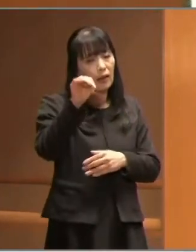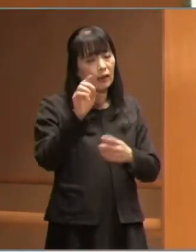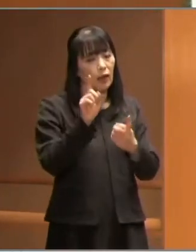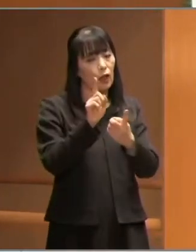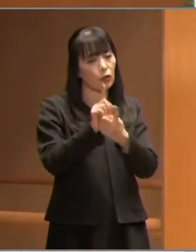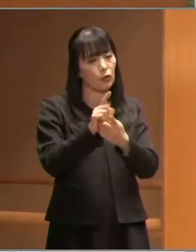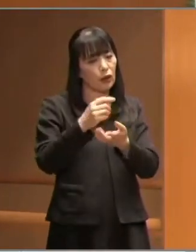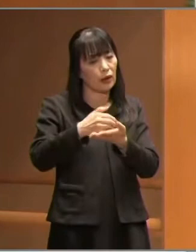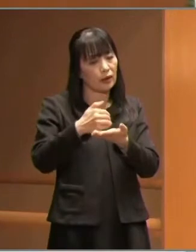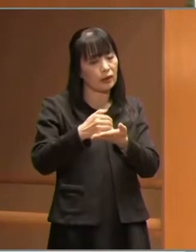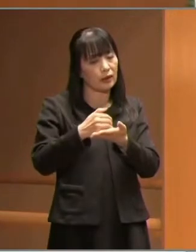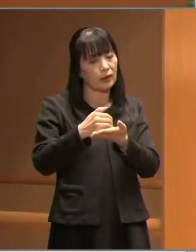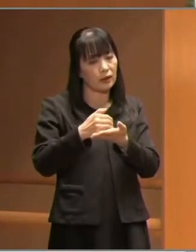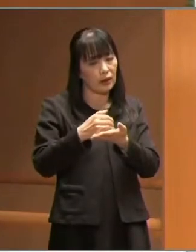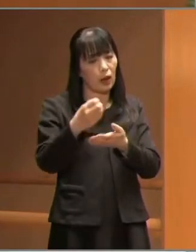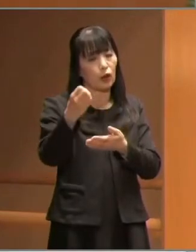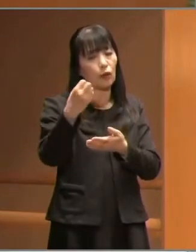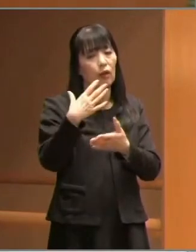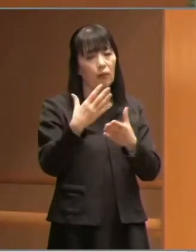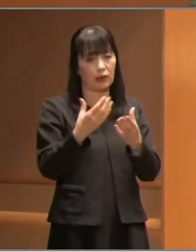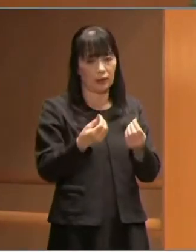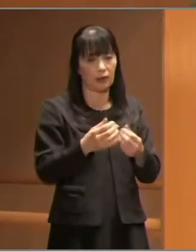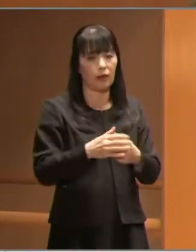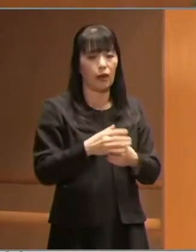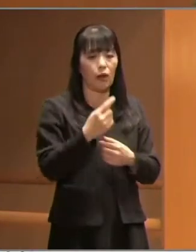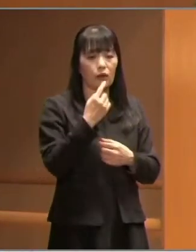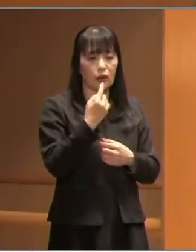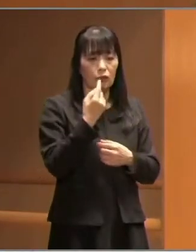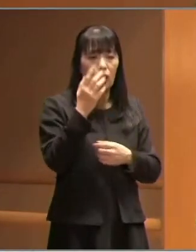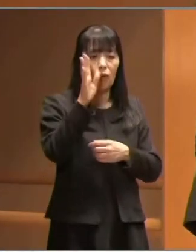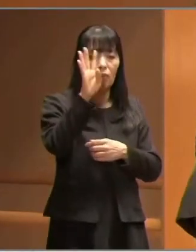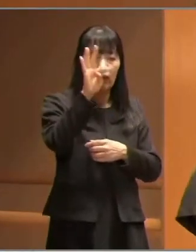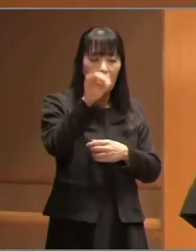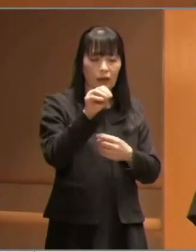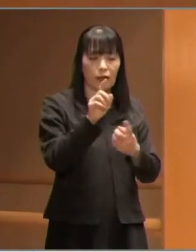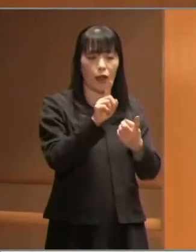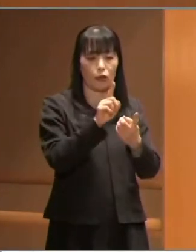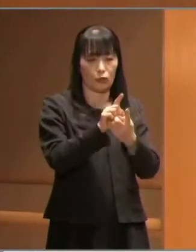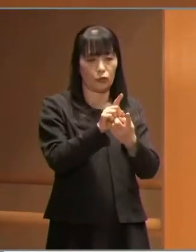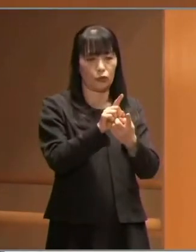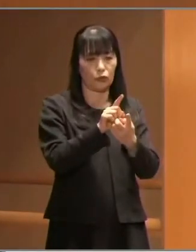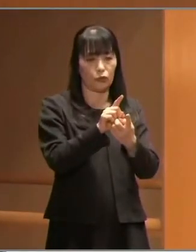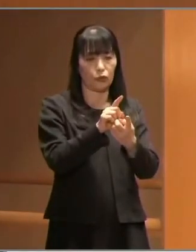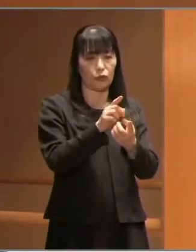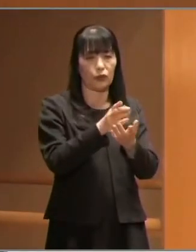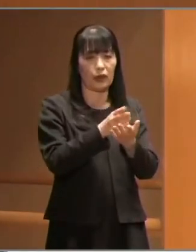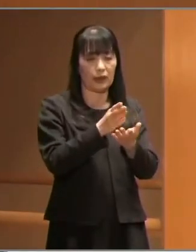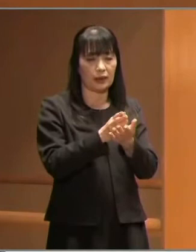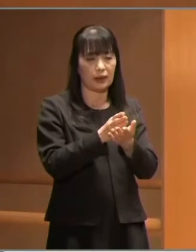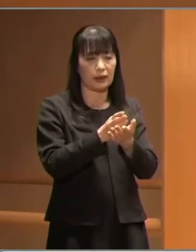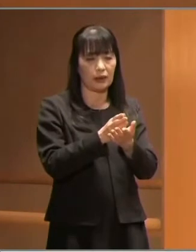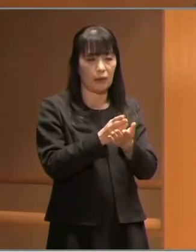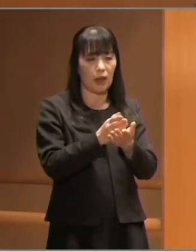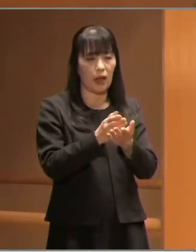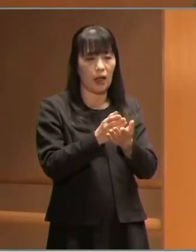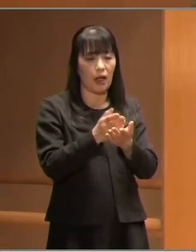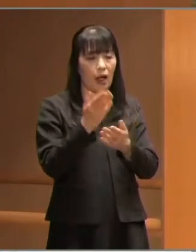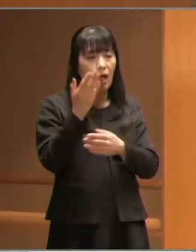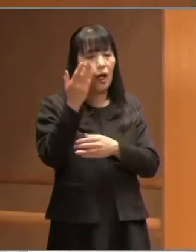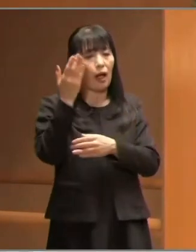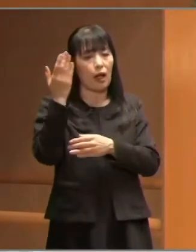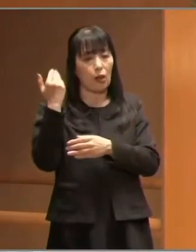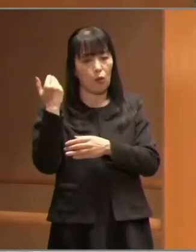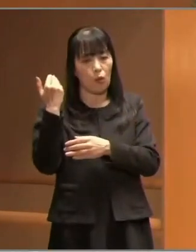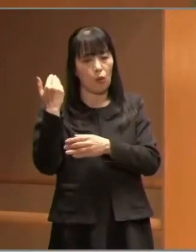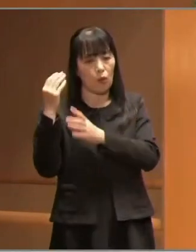when I was given the theme of this symposium, I was asked to talk about the future. However,